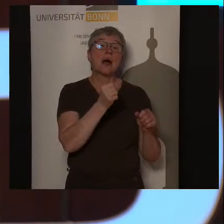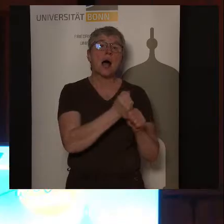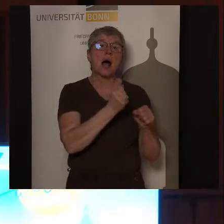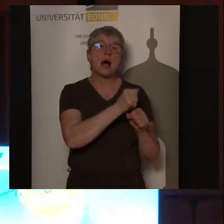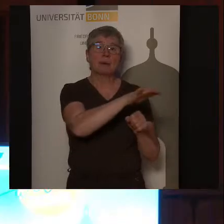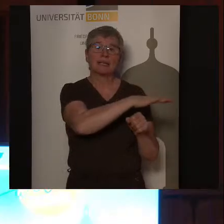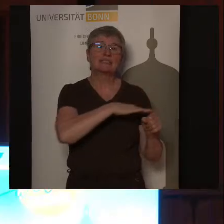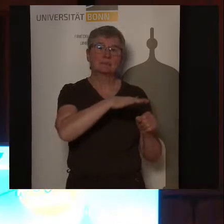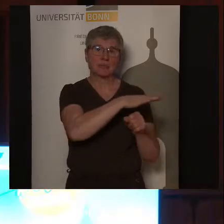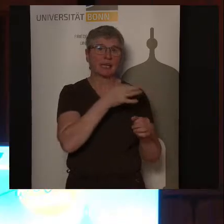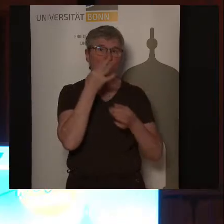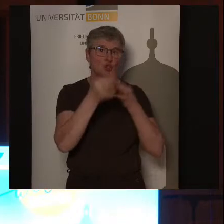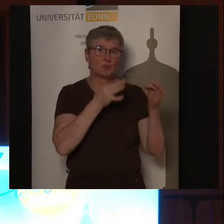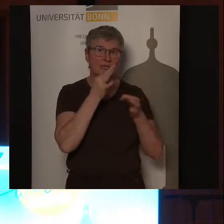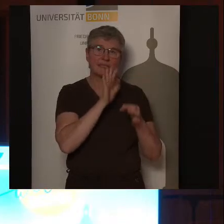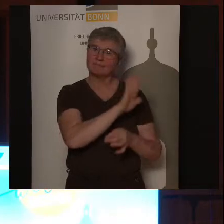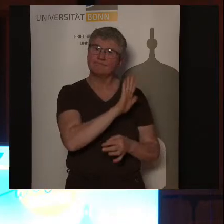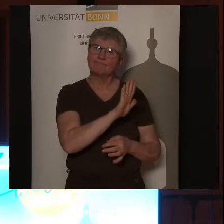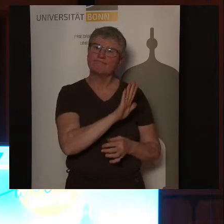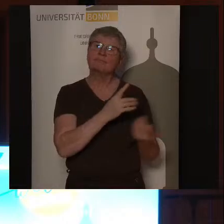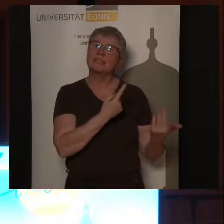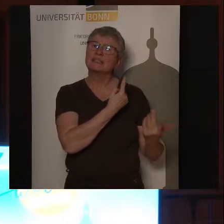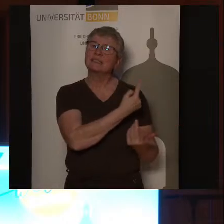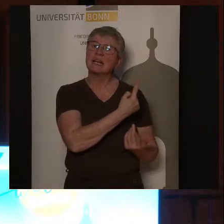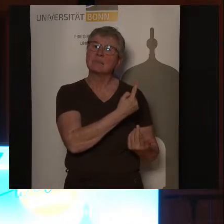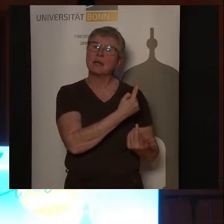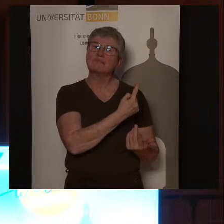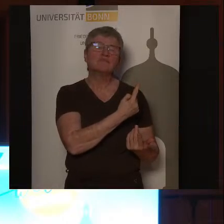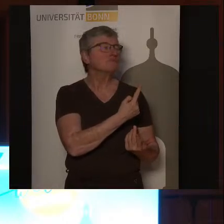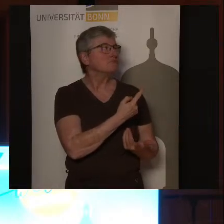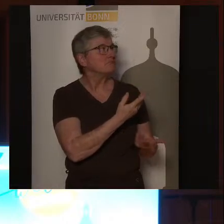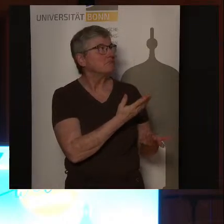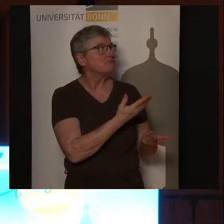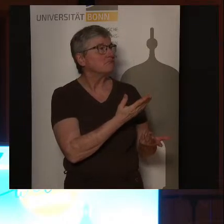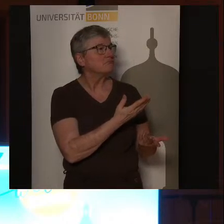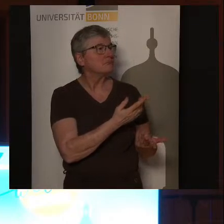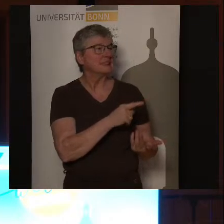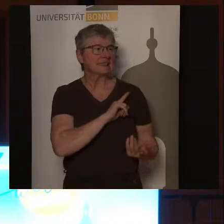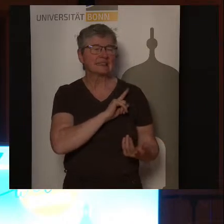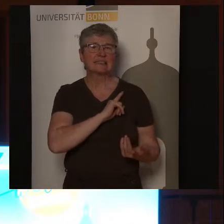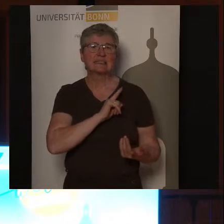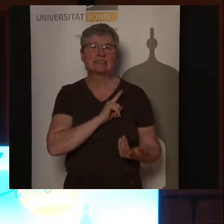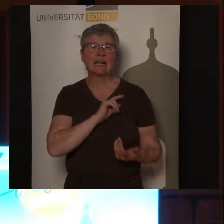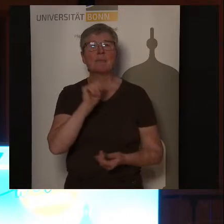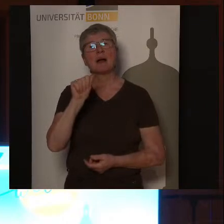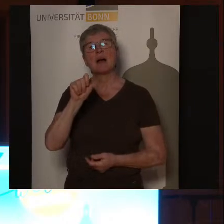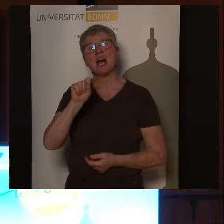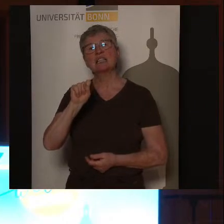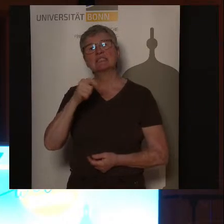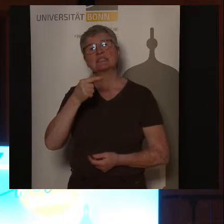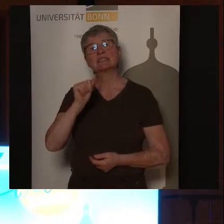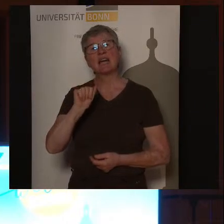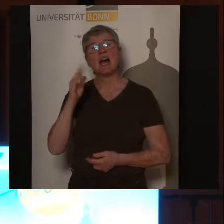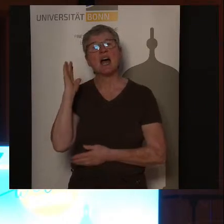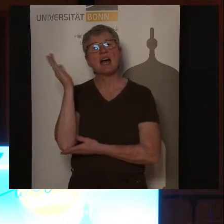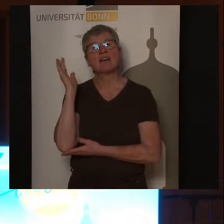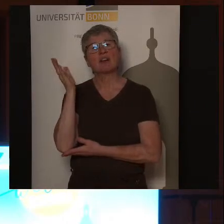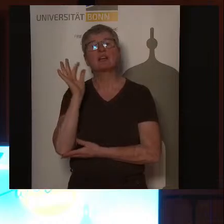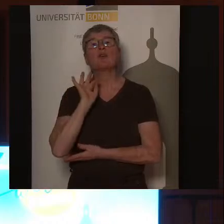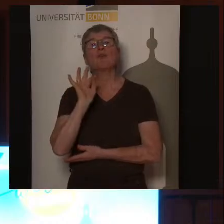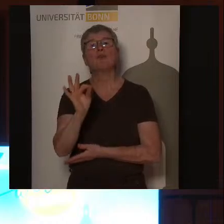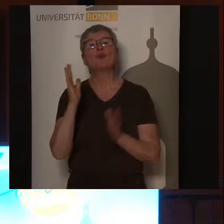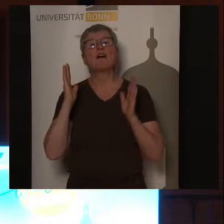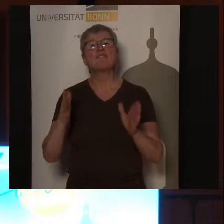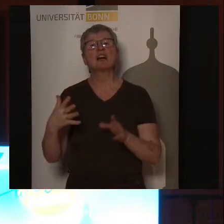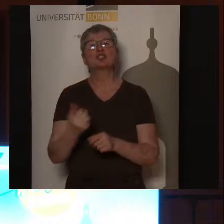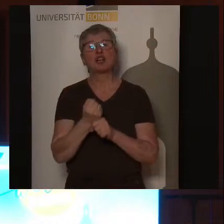General Students Committee, the ASTA, but is also responsible for a certain department of the ASTA. So what does it mean,